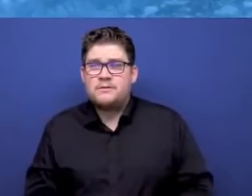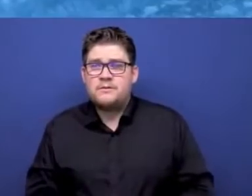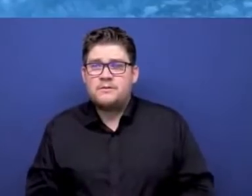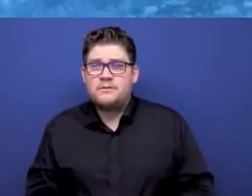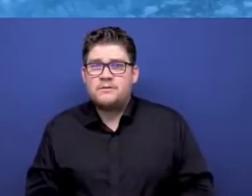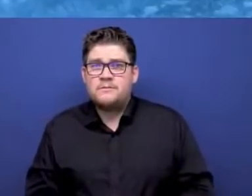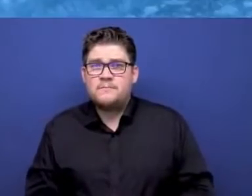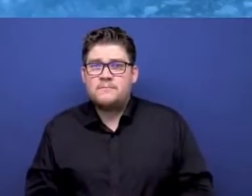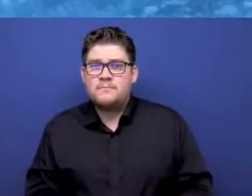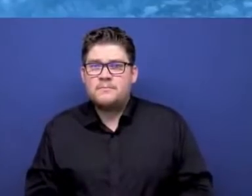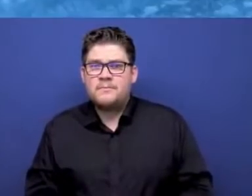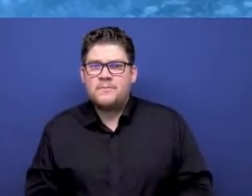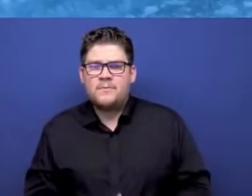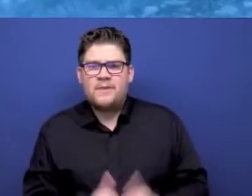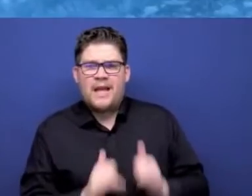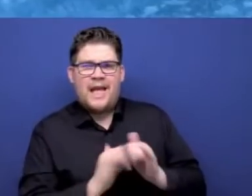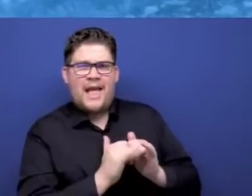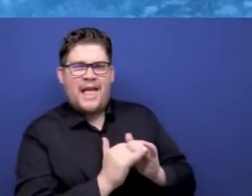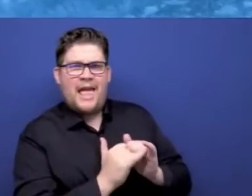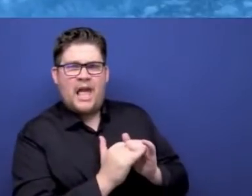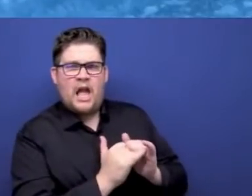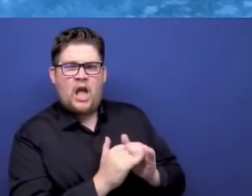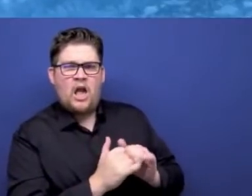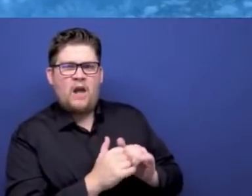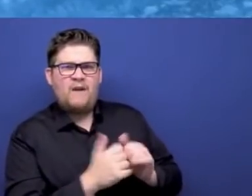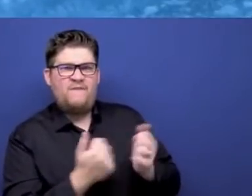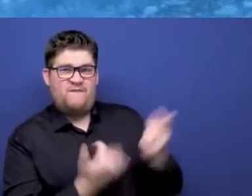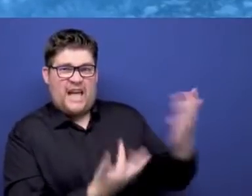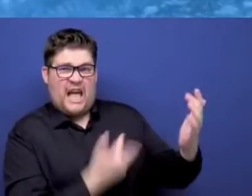fighting these fires when the temperature is this high?